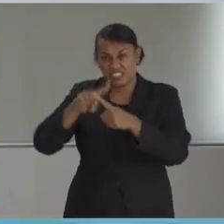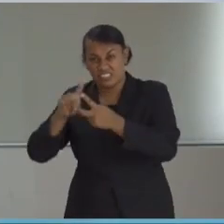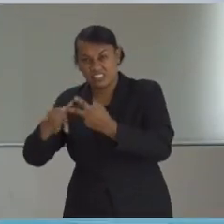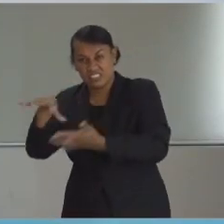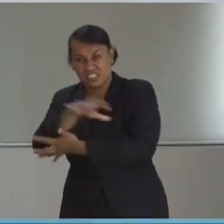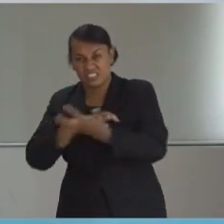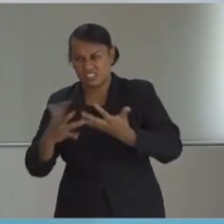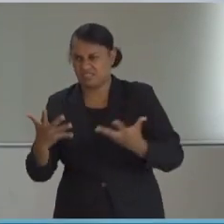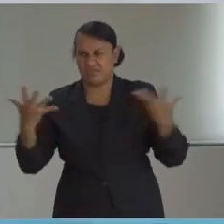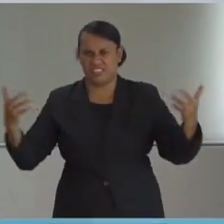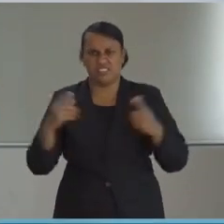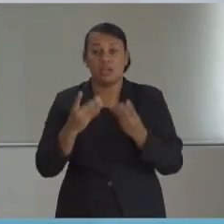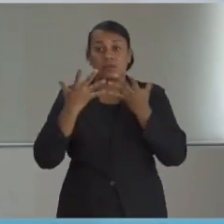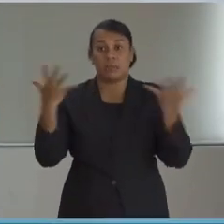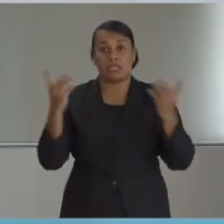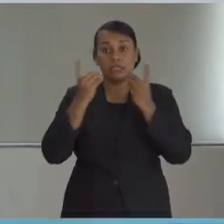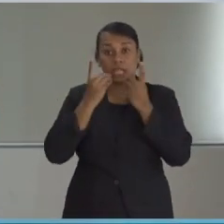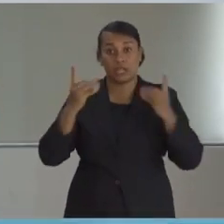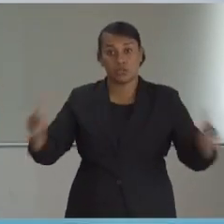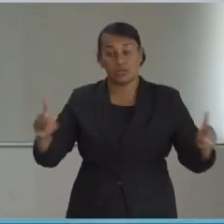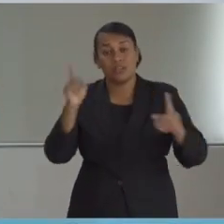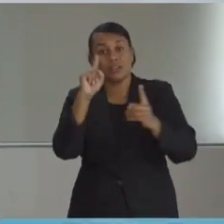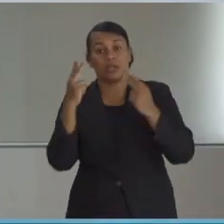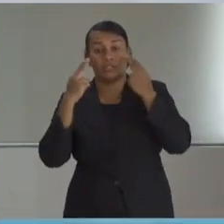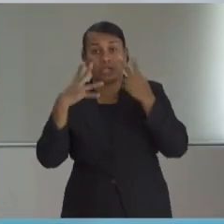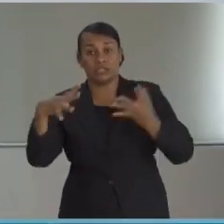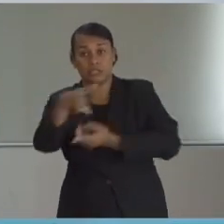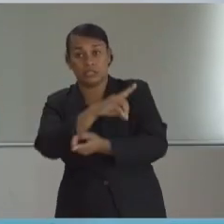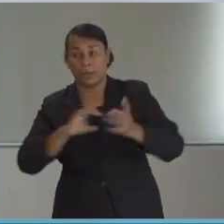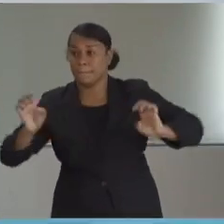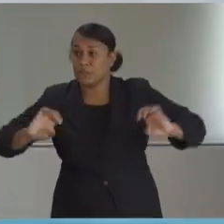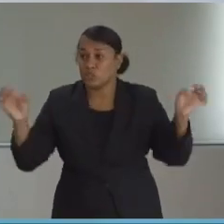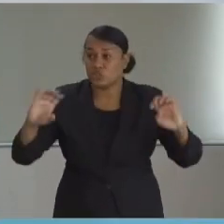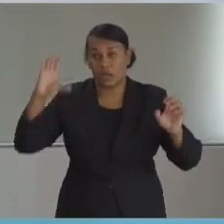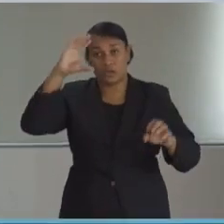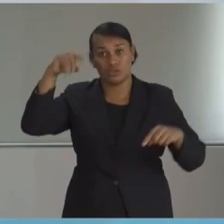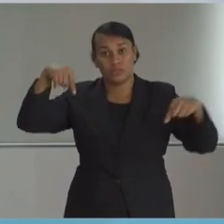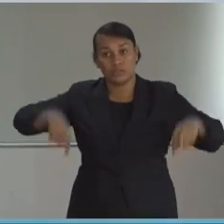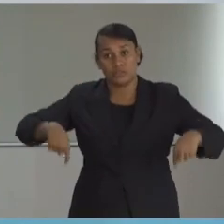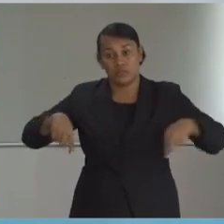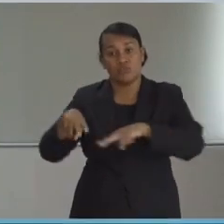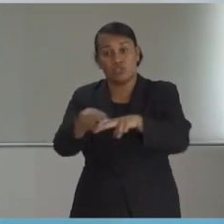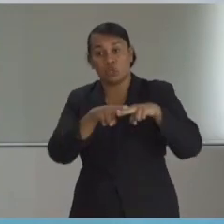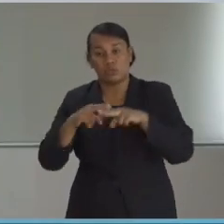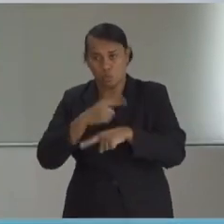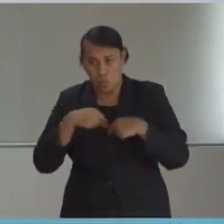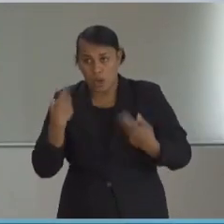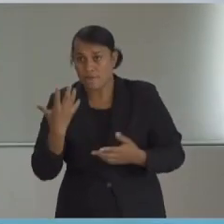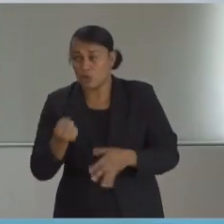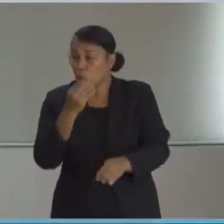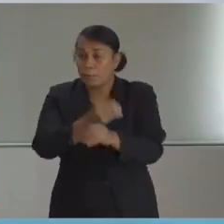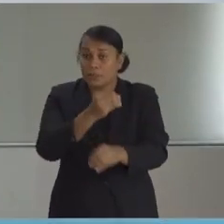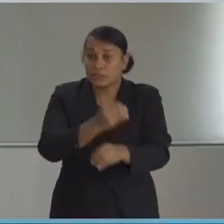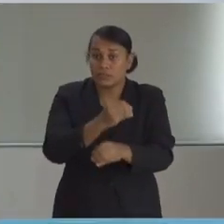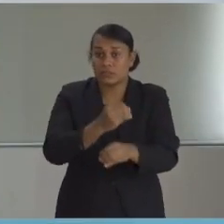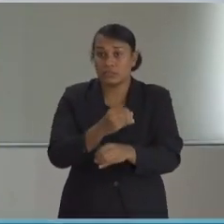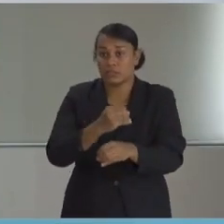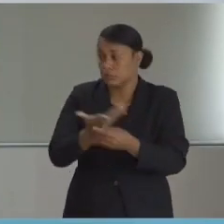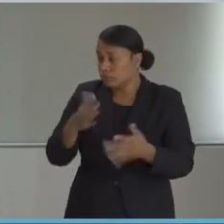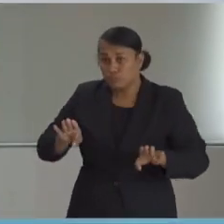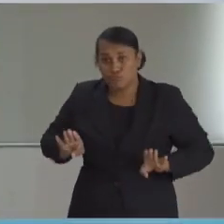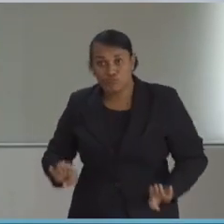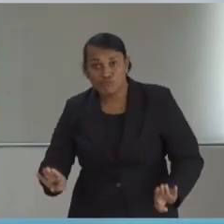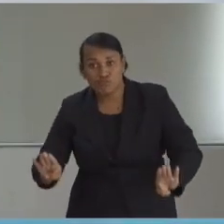declaration by Cabinet. We are operating simultaneously on